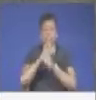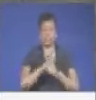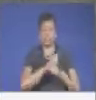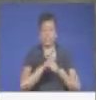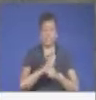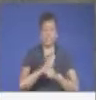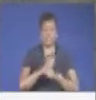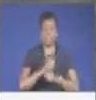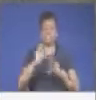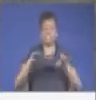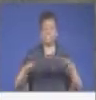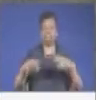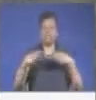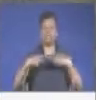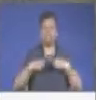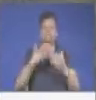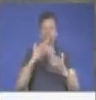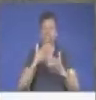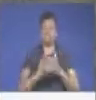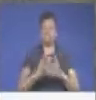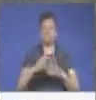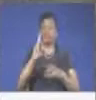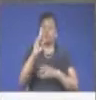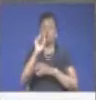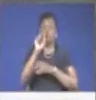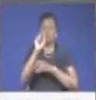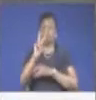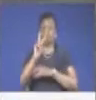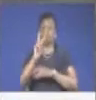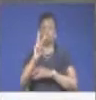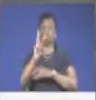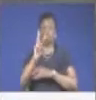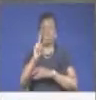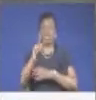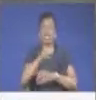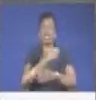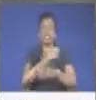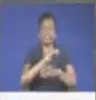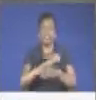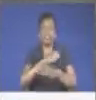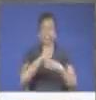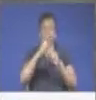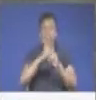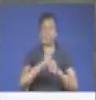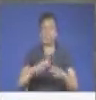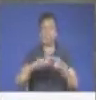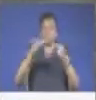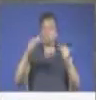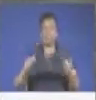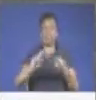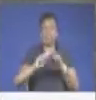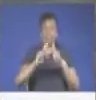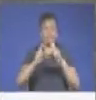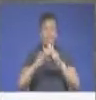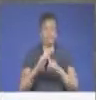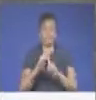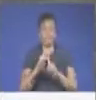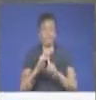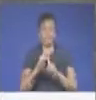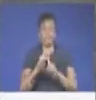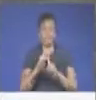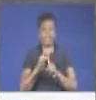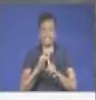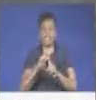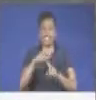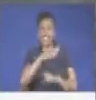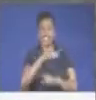talent and such drive to succeed, but it's uplifted the children because they make great friends in all socioeconomic strata of society. They